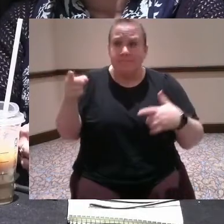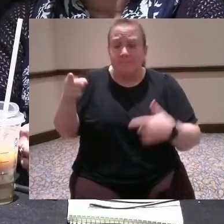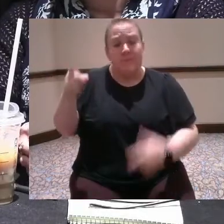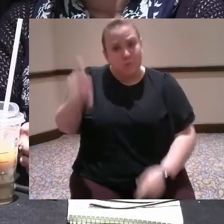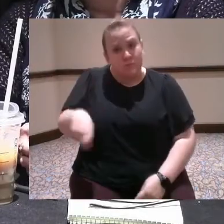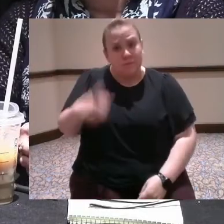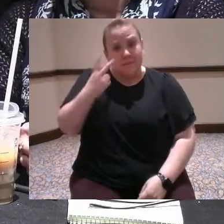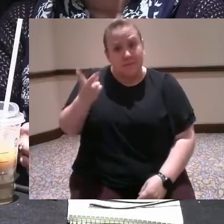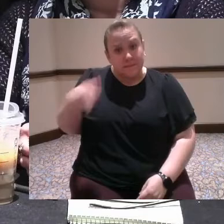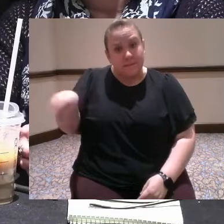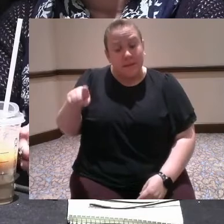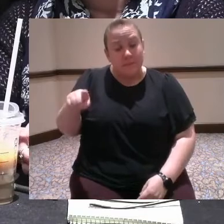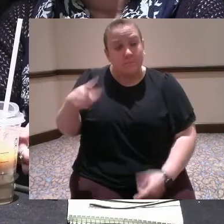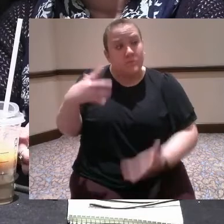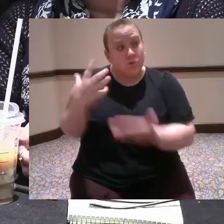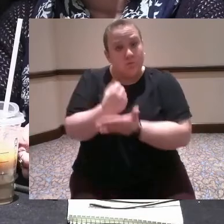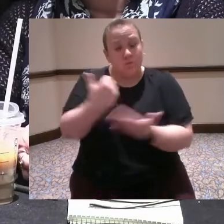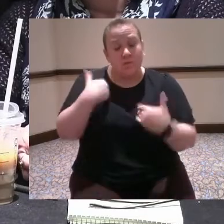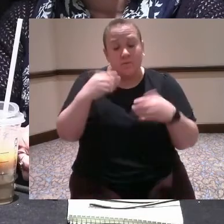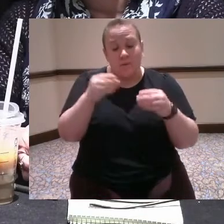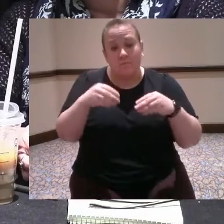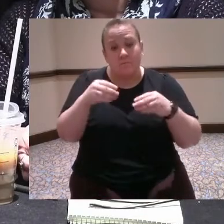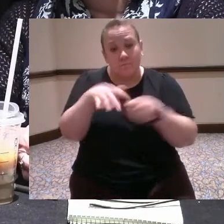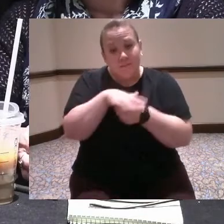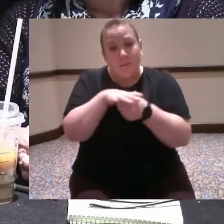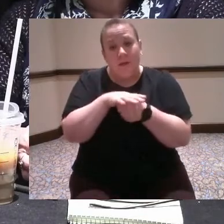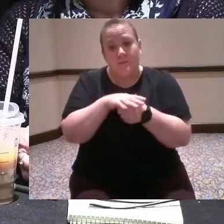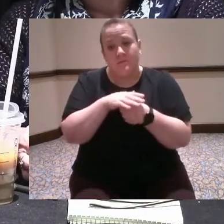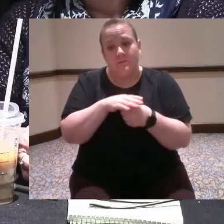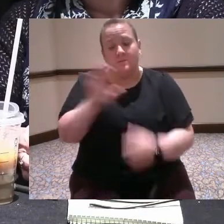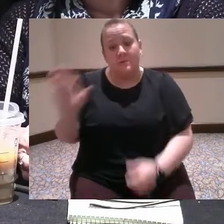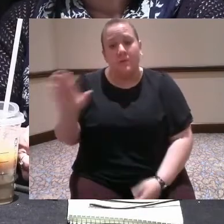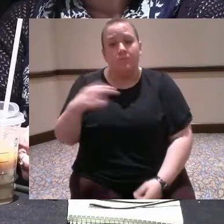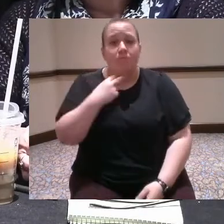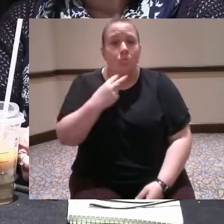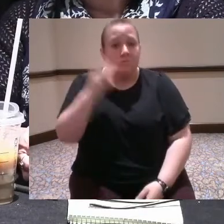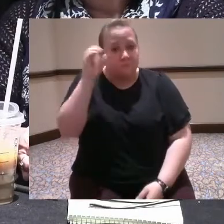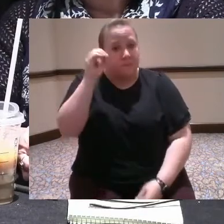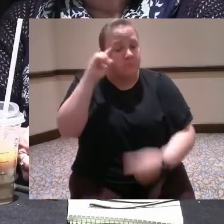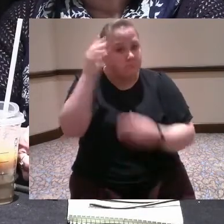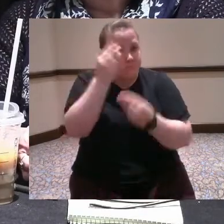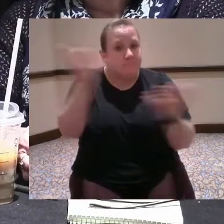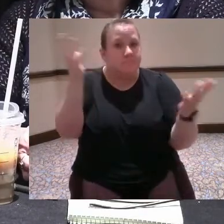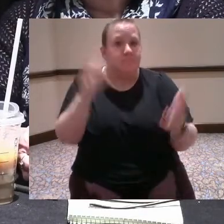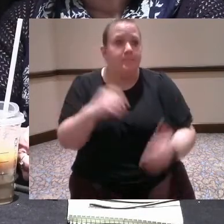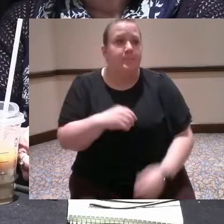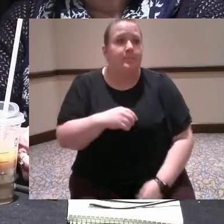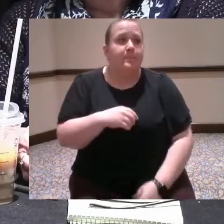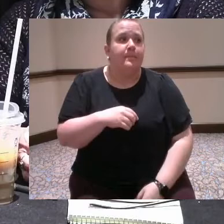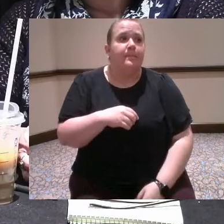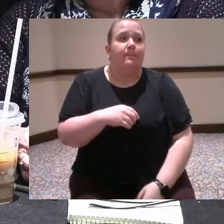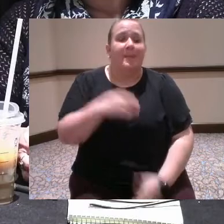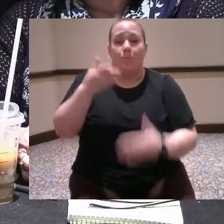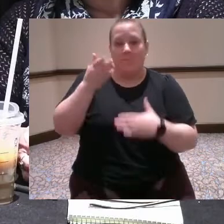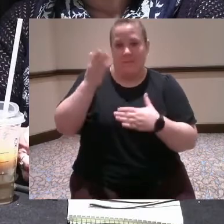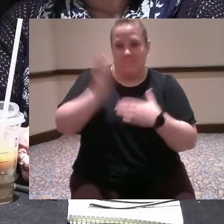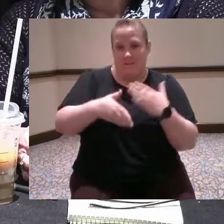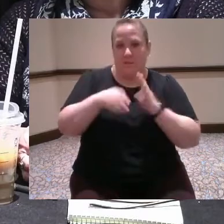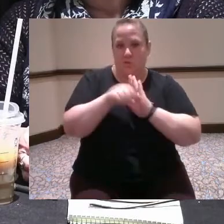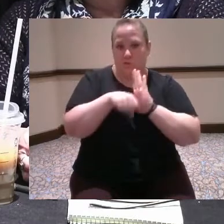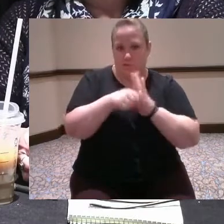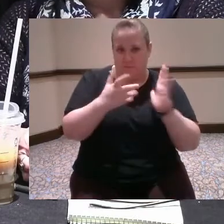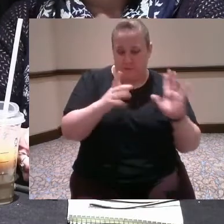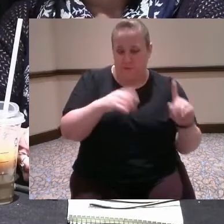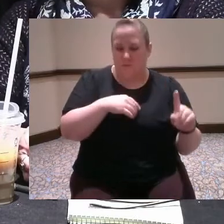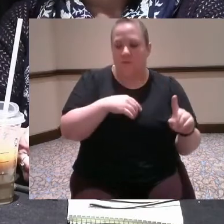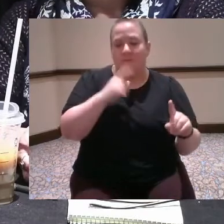seen and deserve to have a space to have their voices heard in the community. So while we finished the season, and